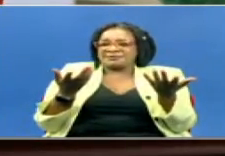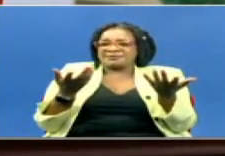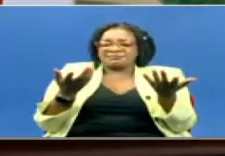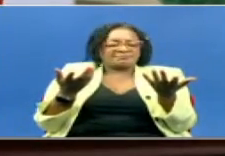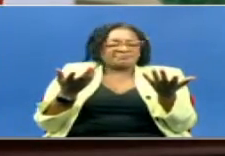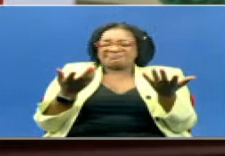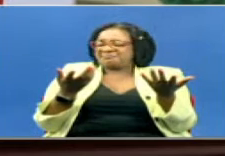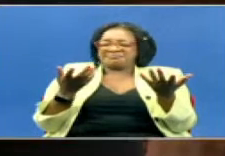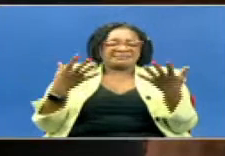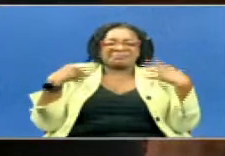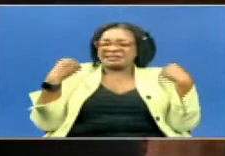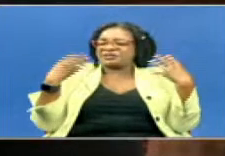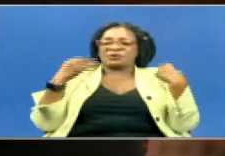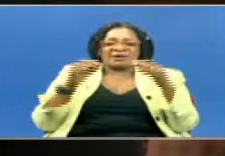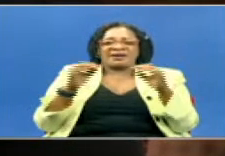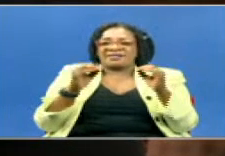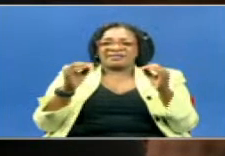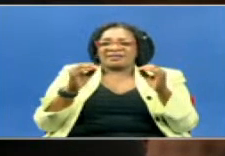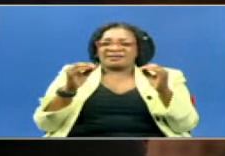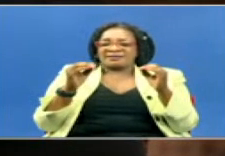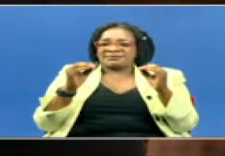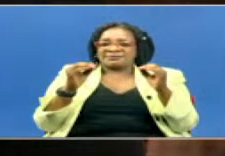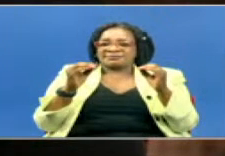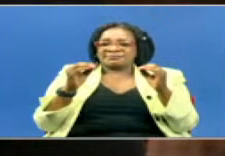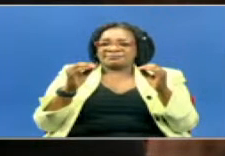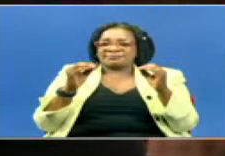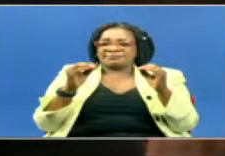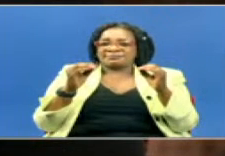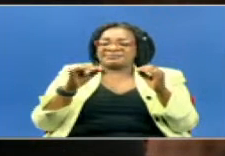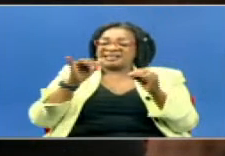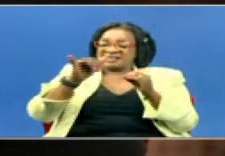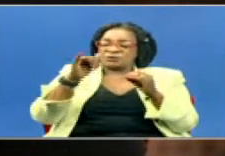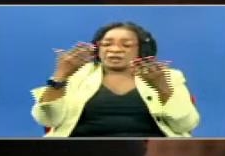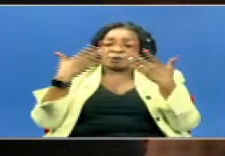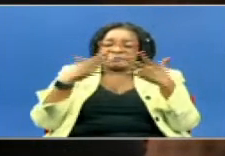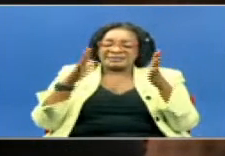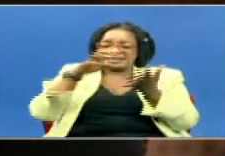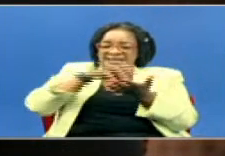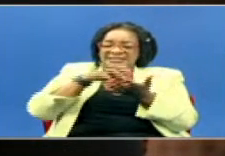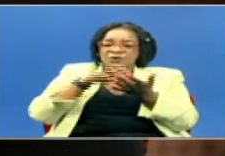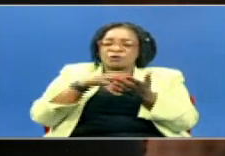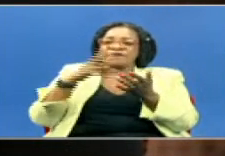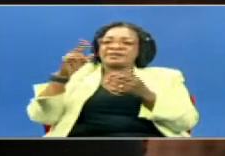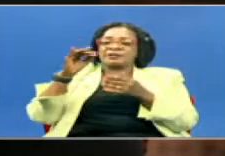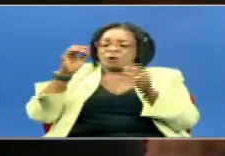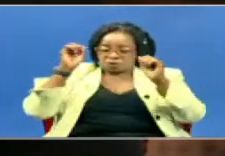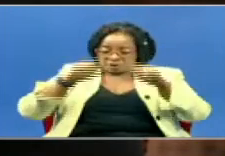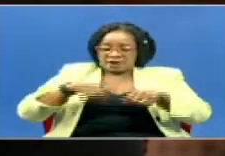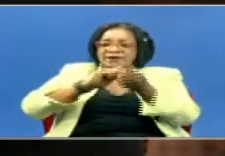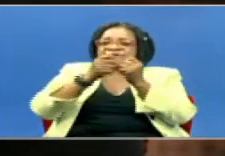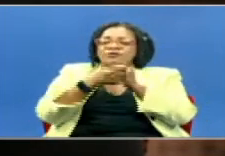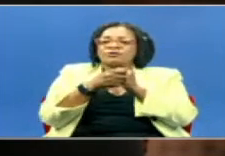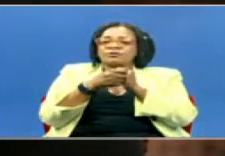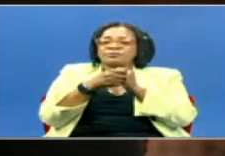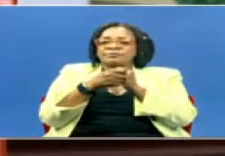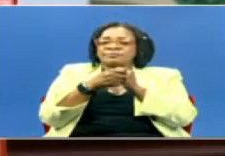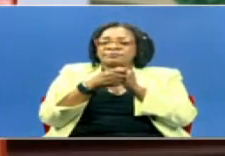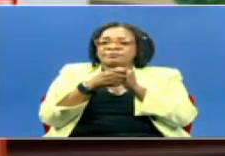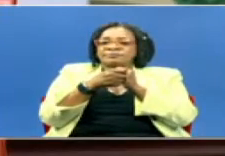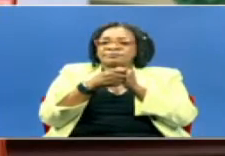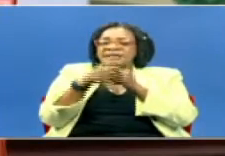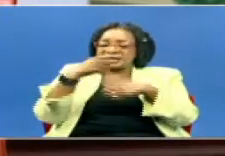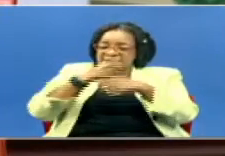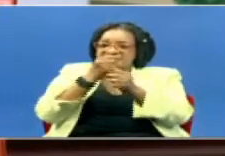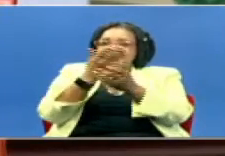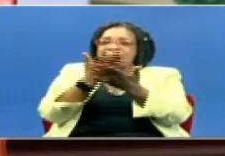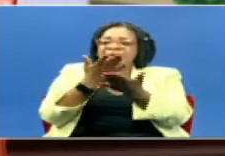practical. That was a completed case and he was convicted. But well, you can review. He's made an appeal.